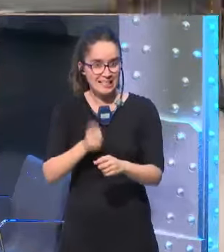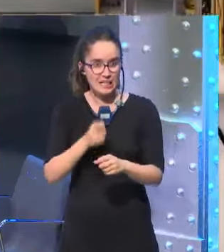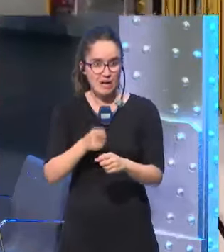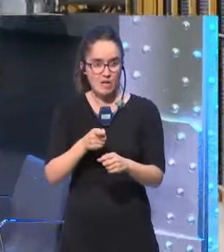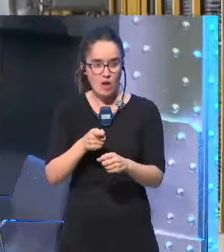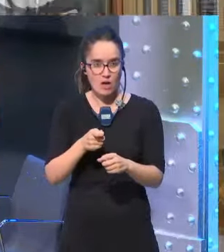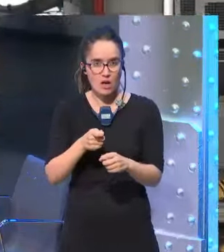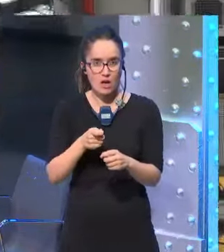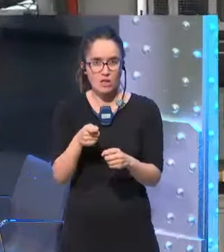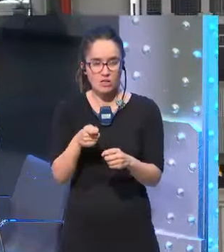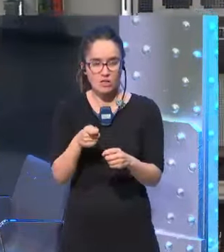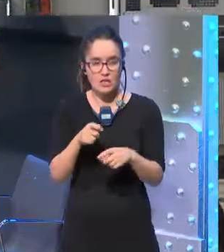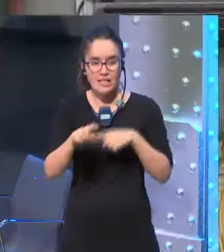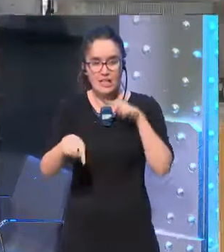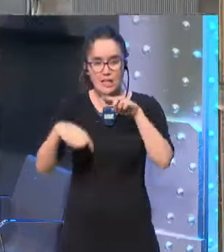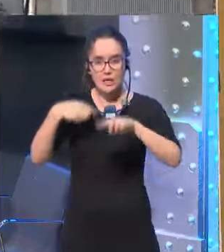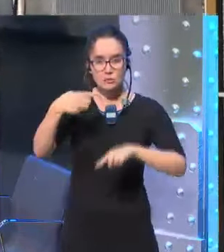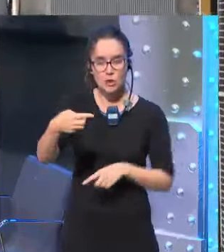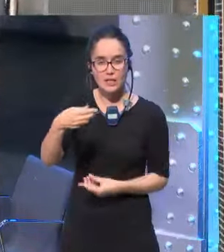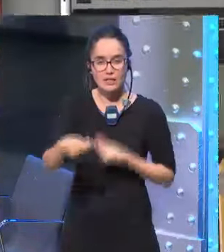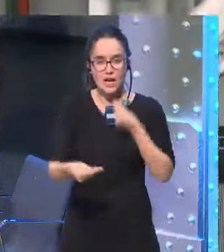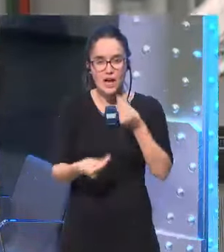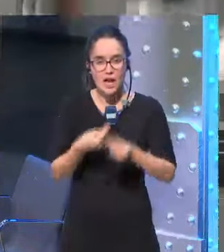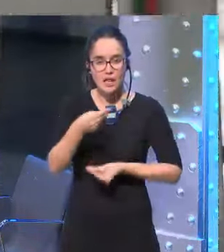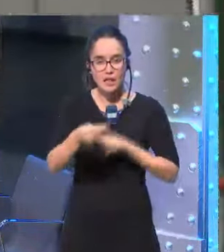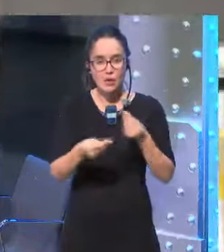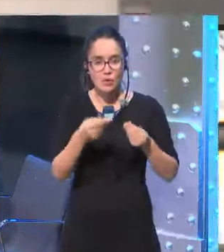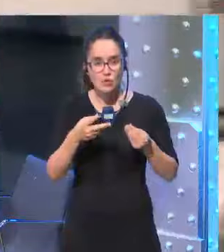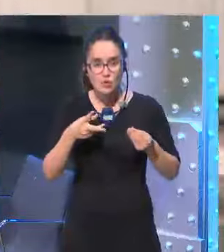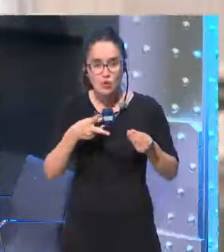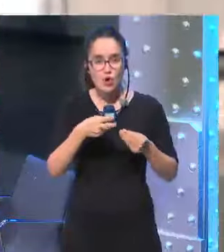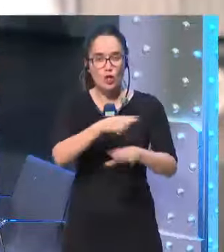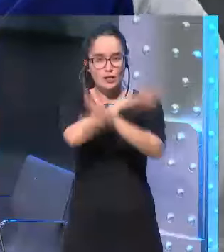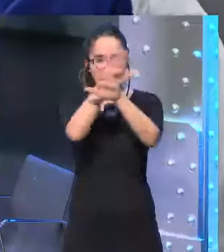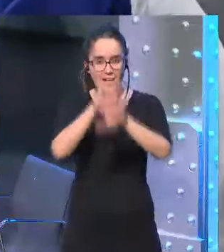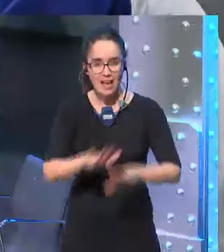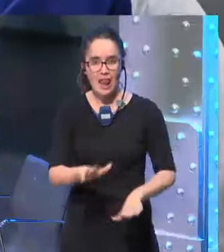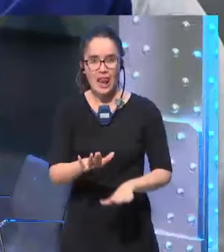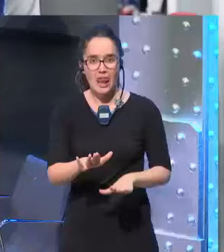aggregate, and does some end cutting, some trimming.